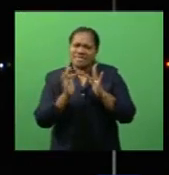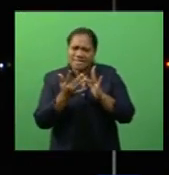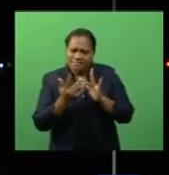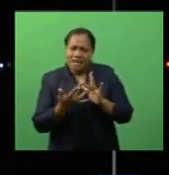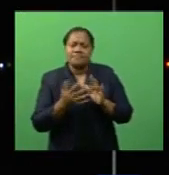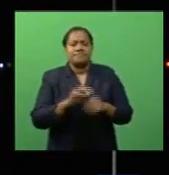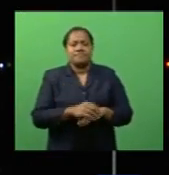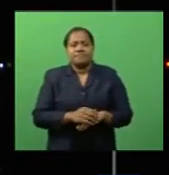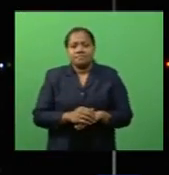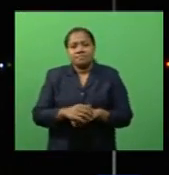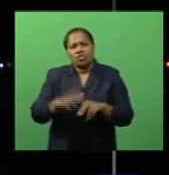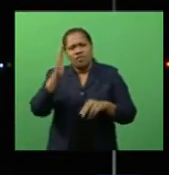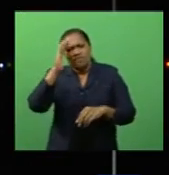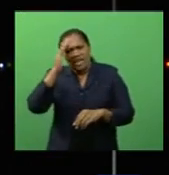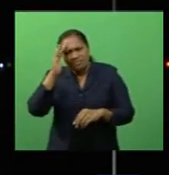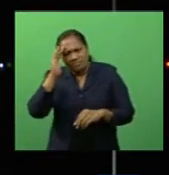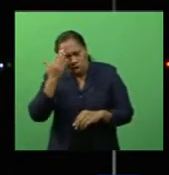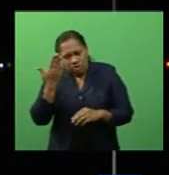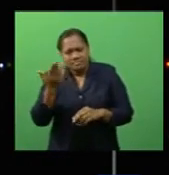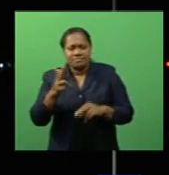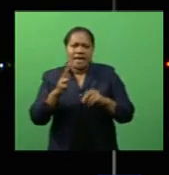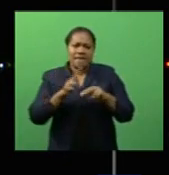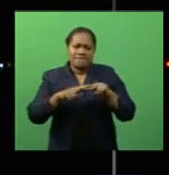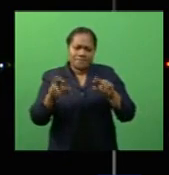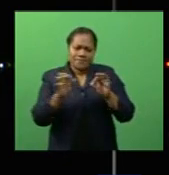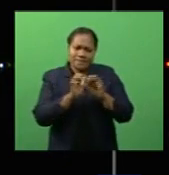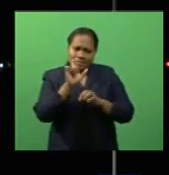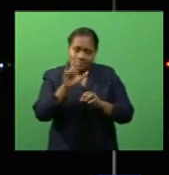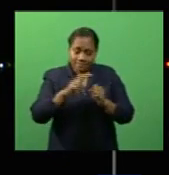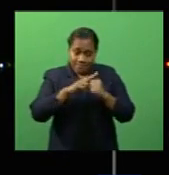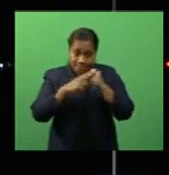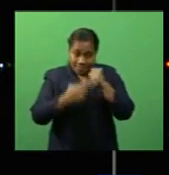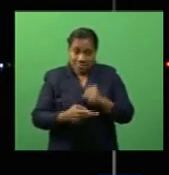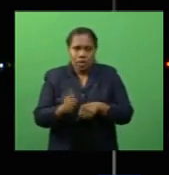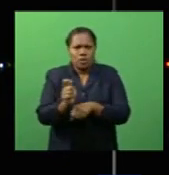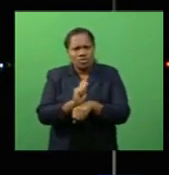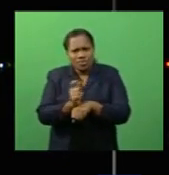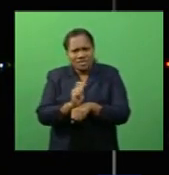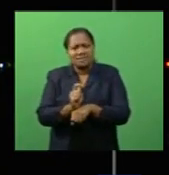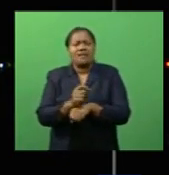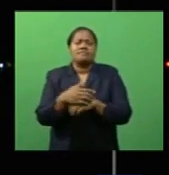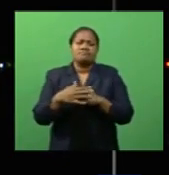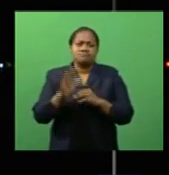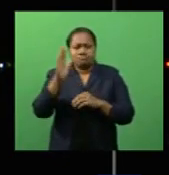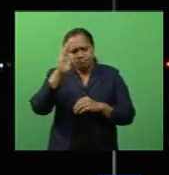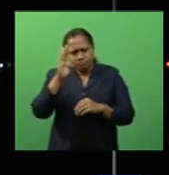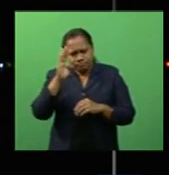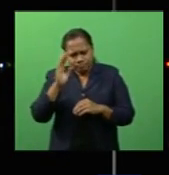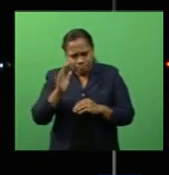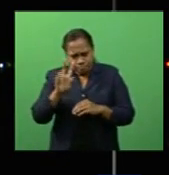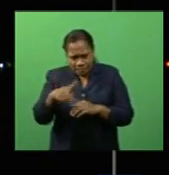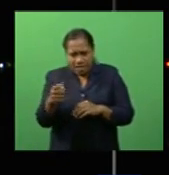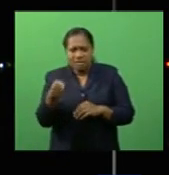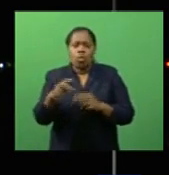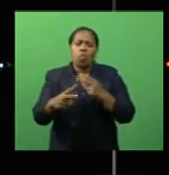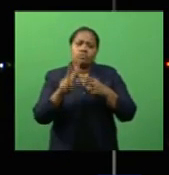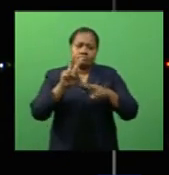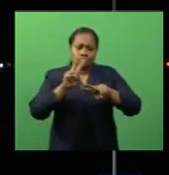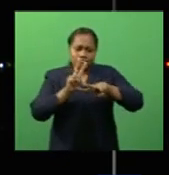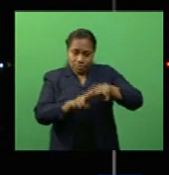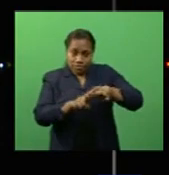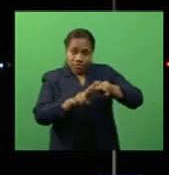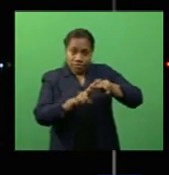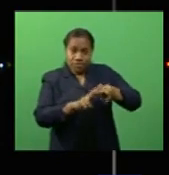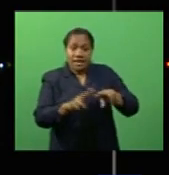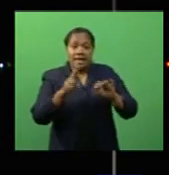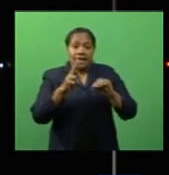fbcnews@fbc.com.fj, via Facebook page FBC News, our Twitter page at FBC_news or hashtag FBC News. And